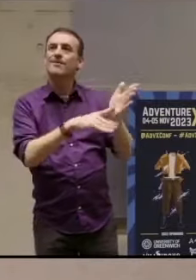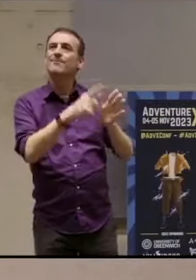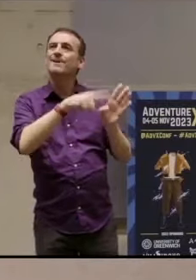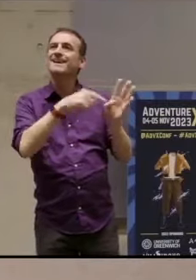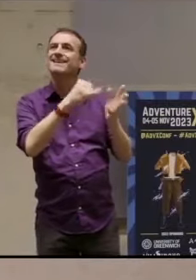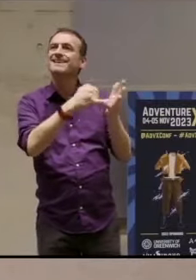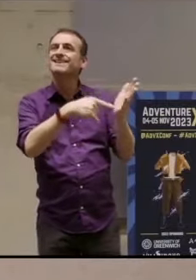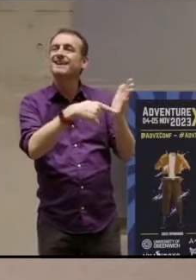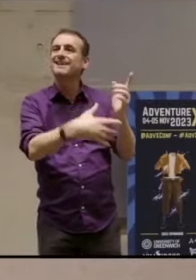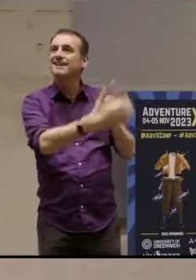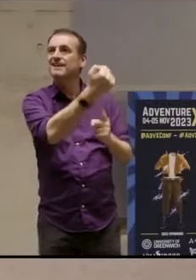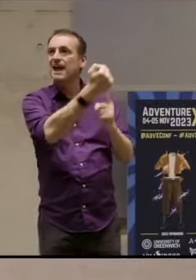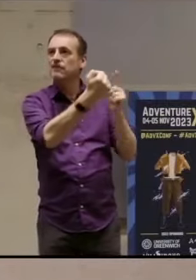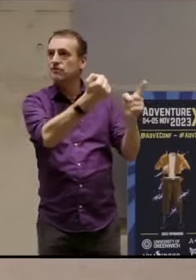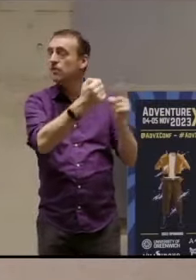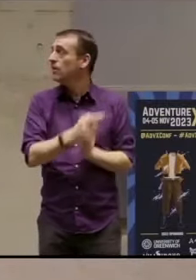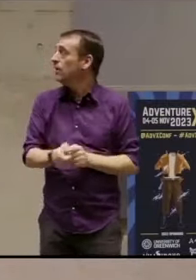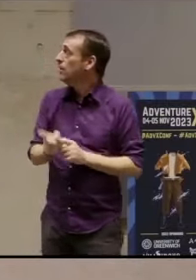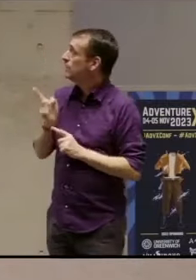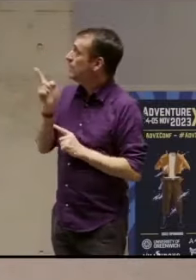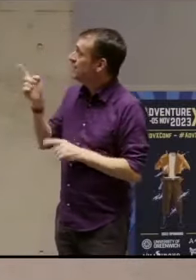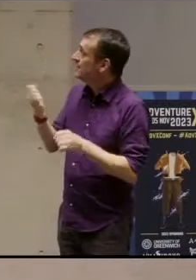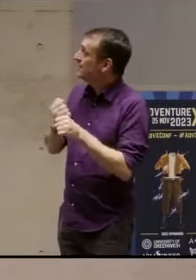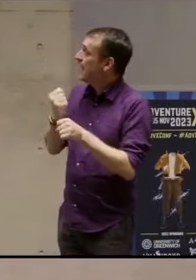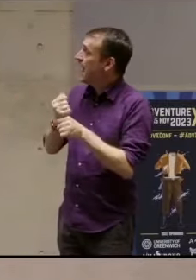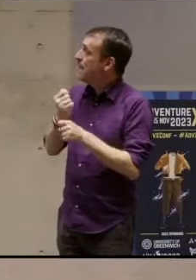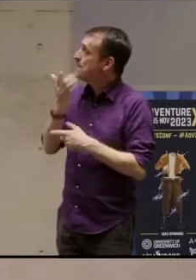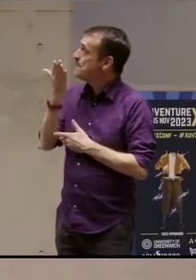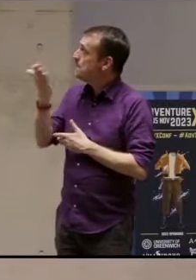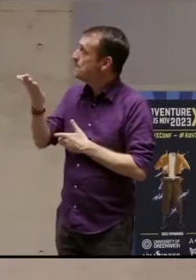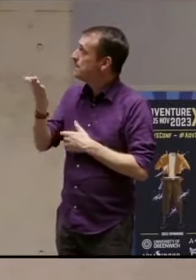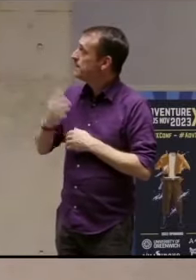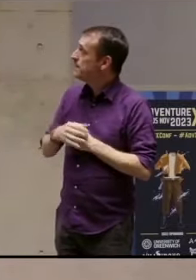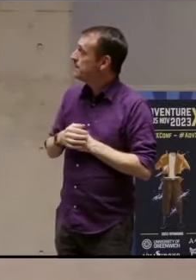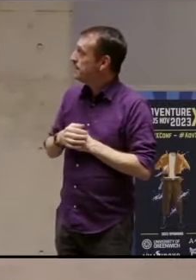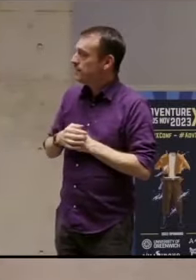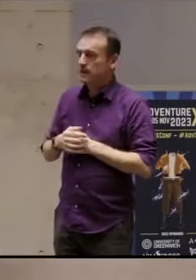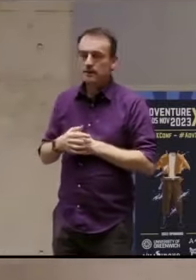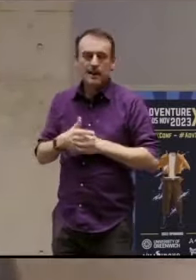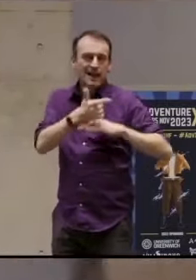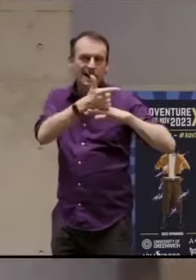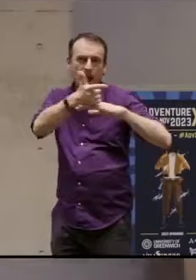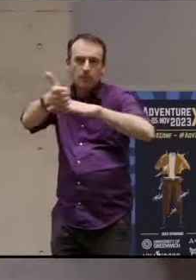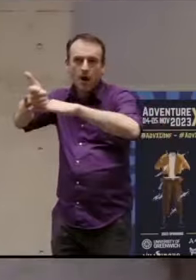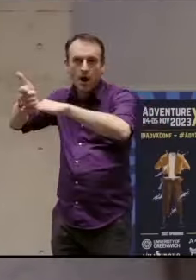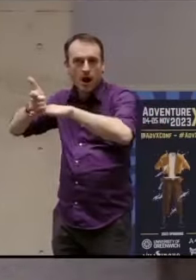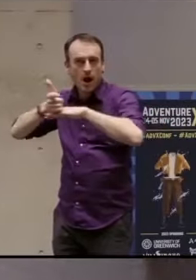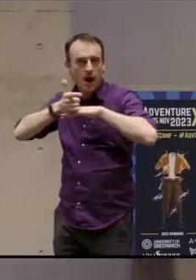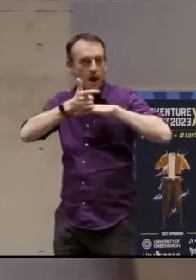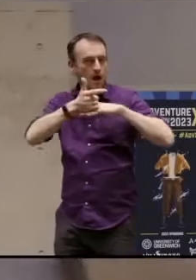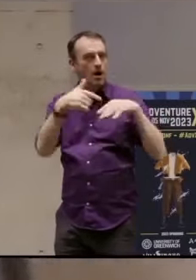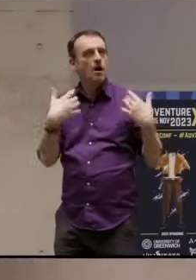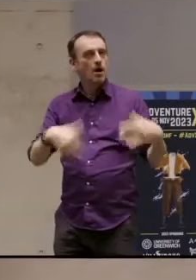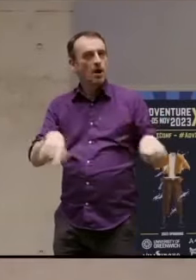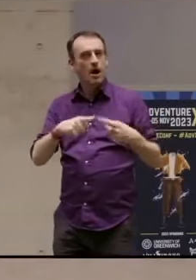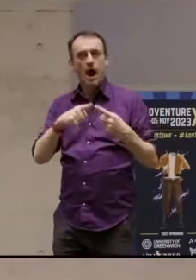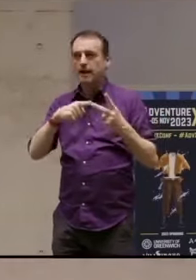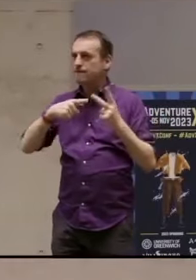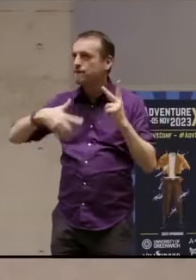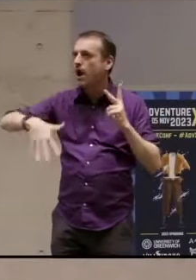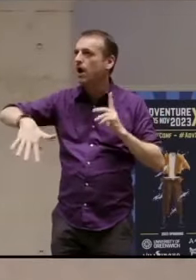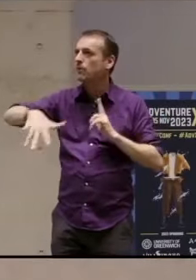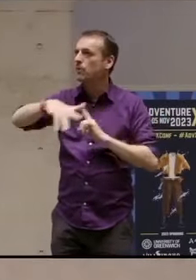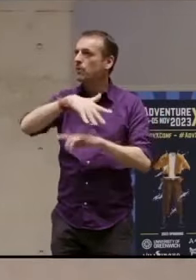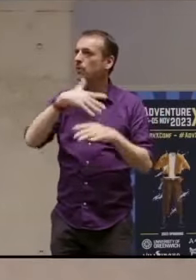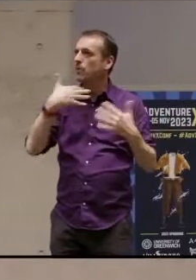Face the Unknown deserves much praise for its elegant camera work, stunning environments, and mysterious